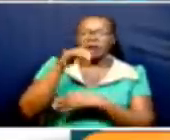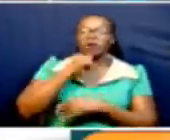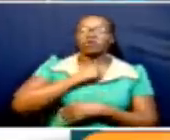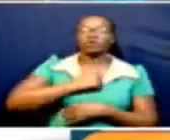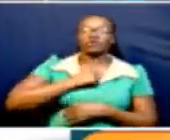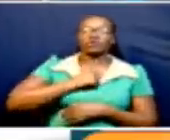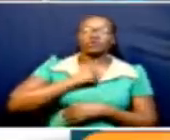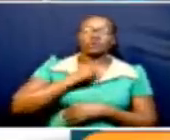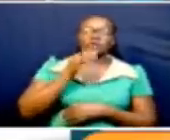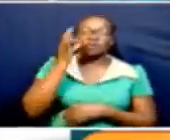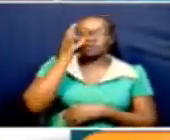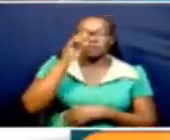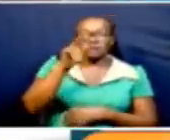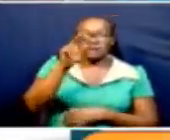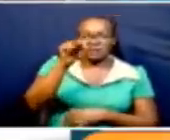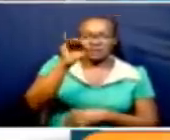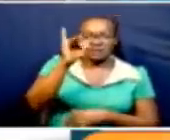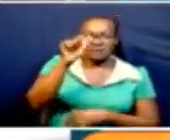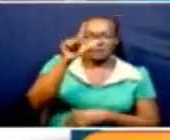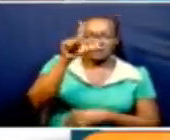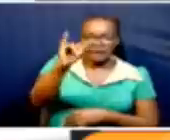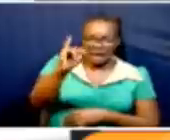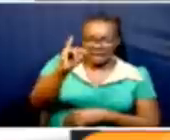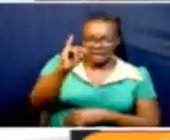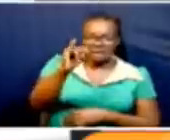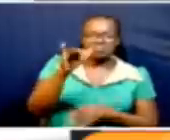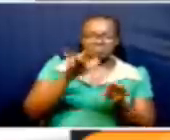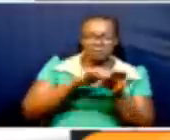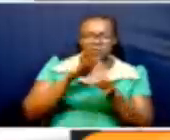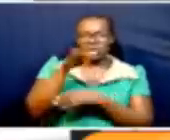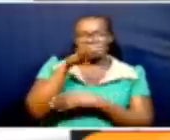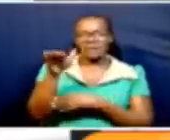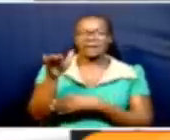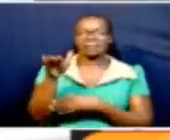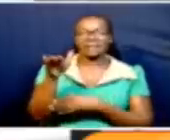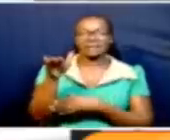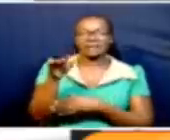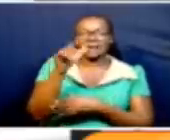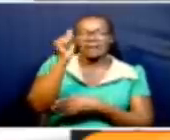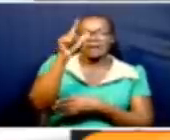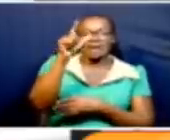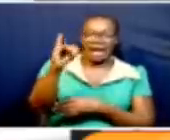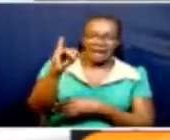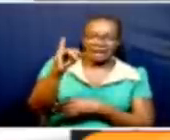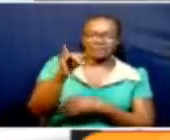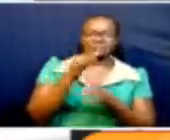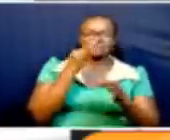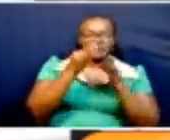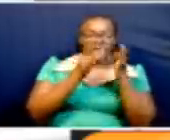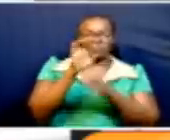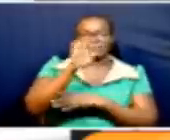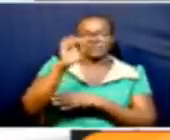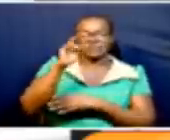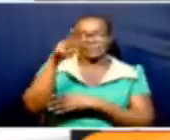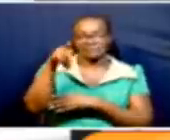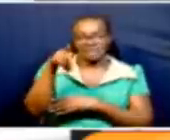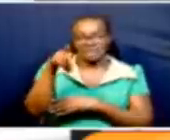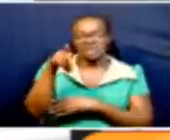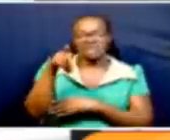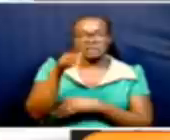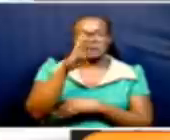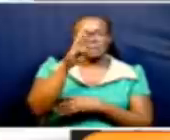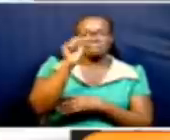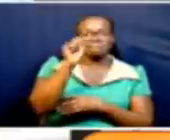Nyali, guy who's up in Utawawatu, Nyali, member of parliament Mohammed Ali, and Makasi East member of parliament Babu Owino. And by the way,